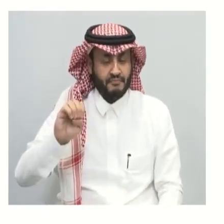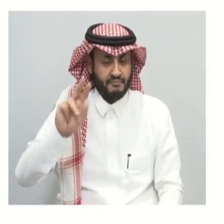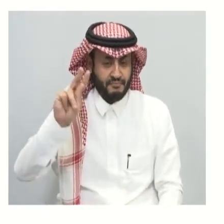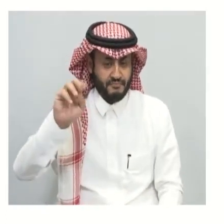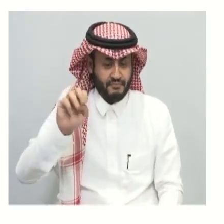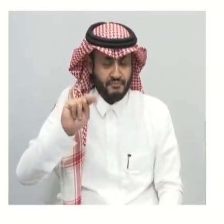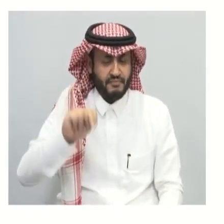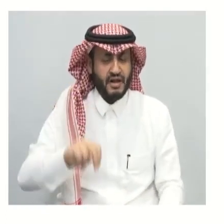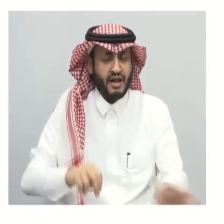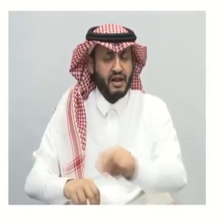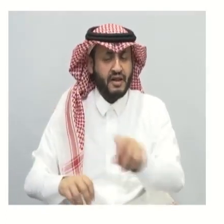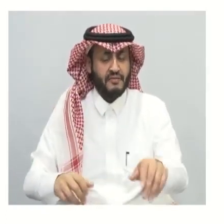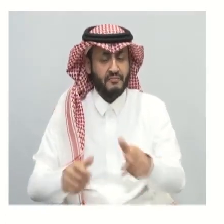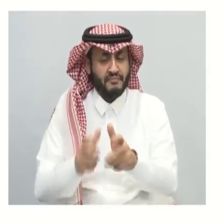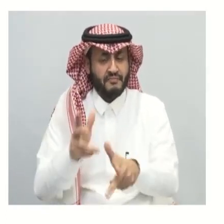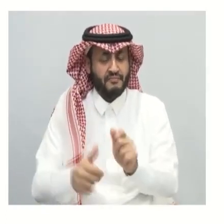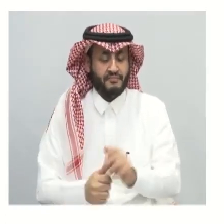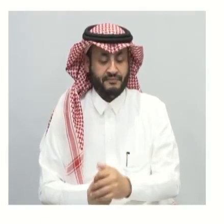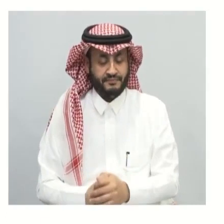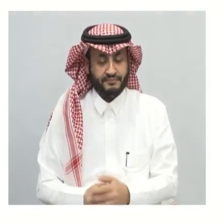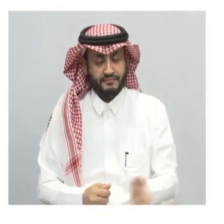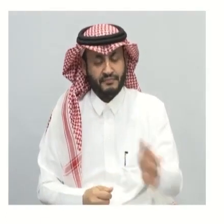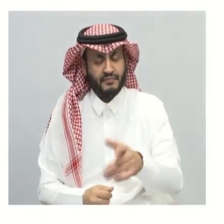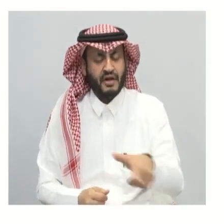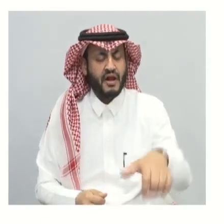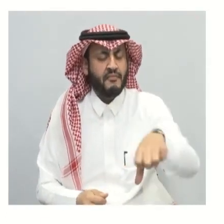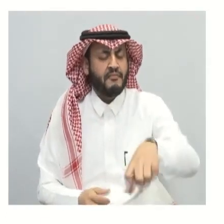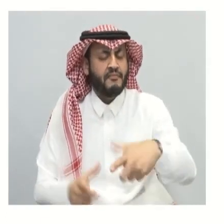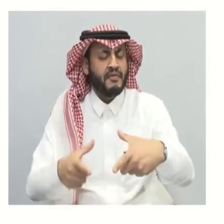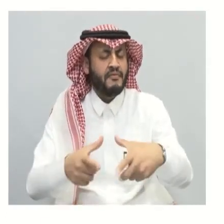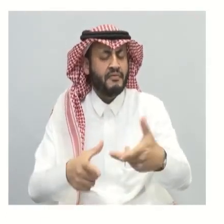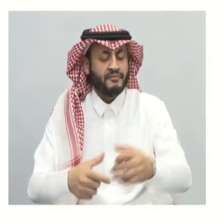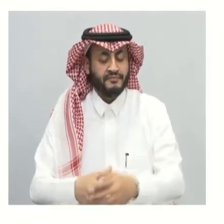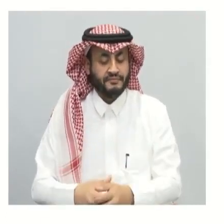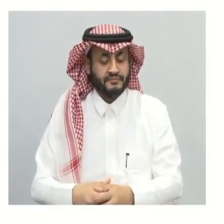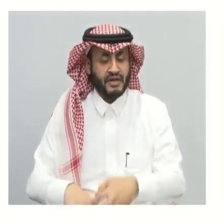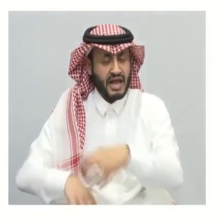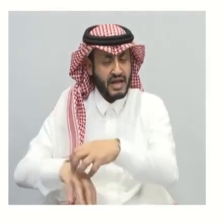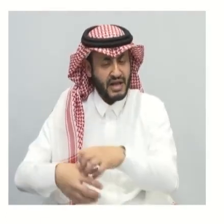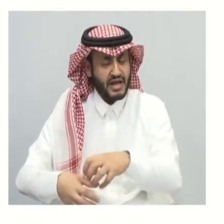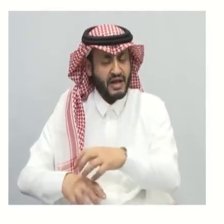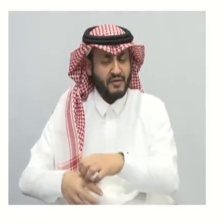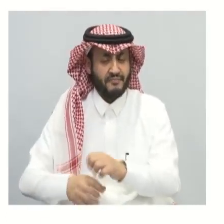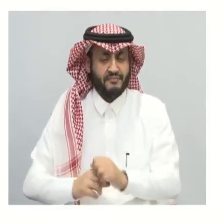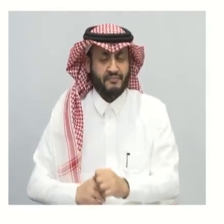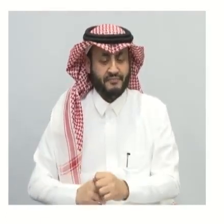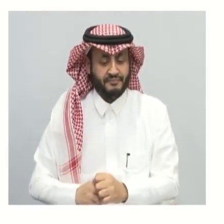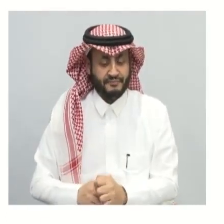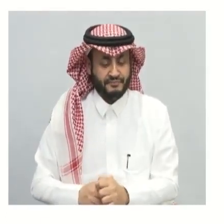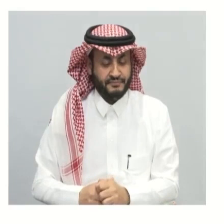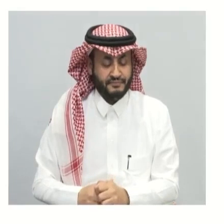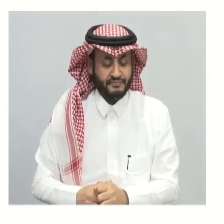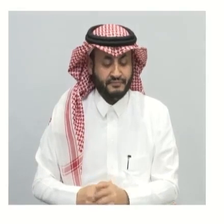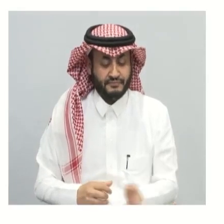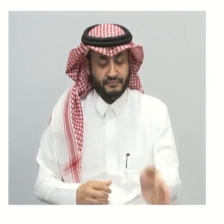and it functions as an adjective. What's wrong with the DVD? The DVD is scratched. And